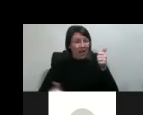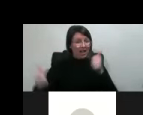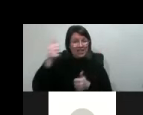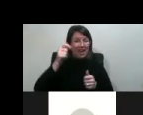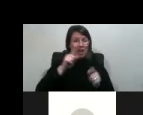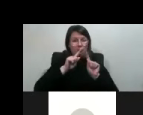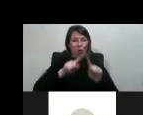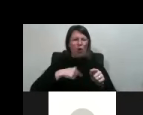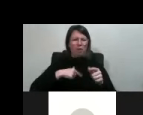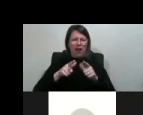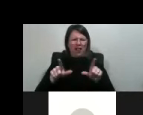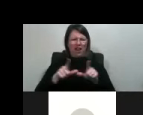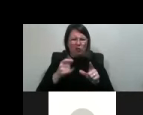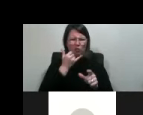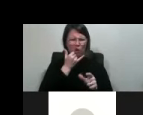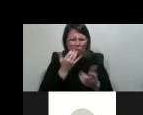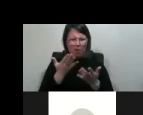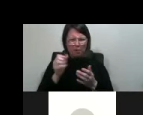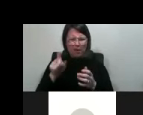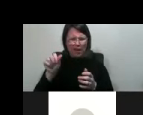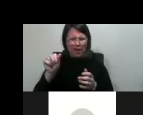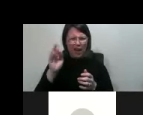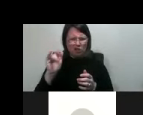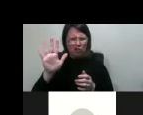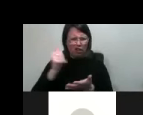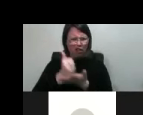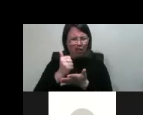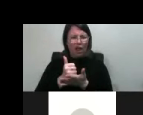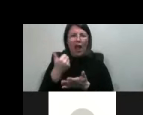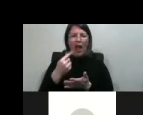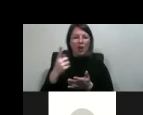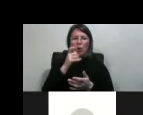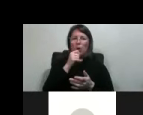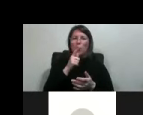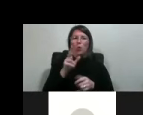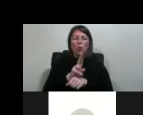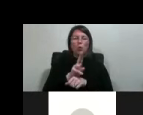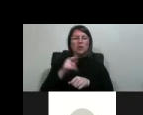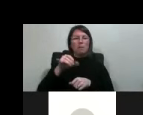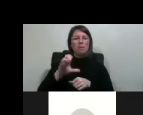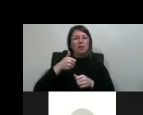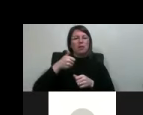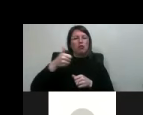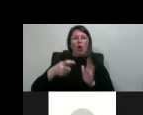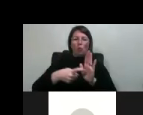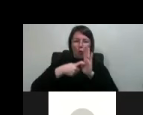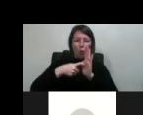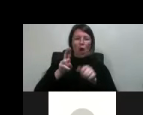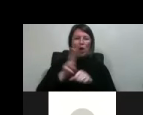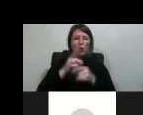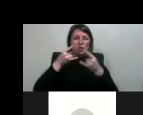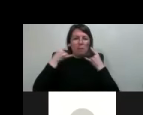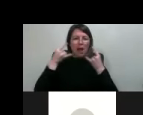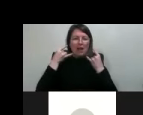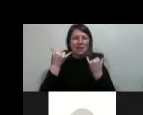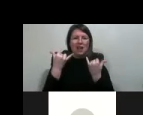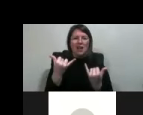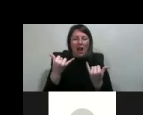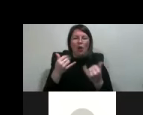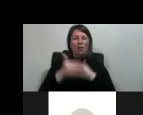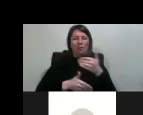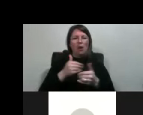language wrong. Might need Angel's help here. Essentially, that anyone who is traveling public transit is required to wear a mask. And we are in the process of putting that